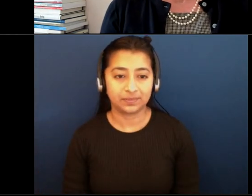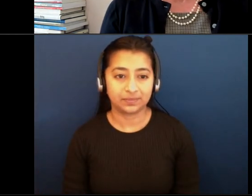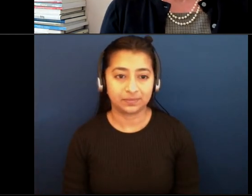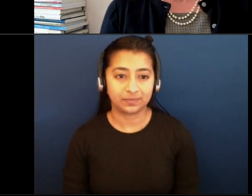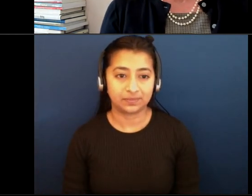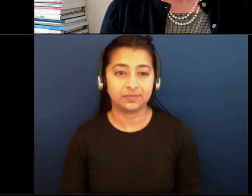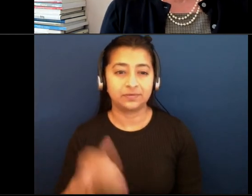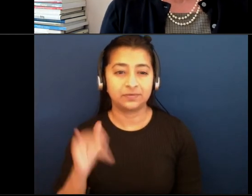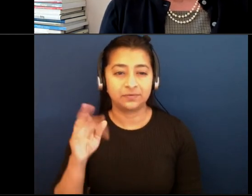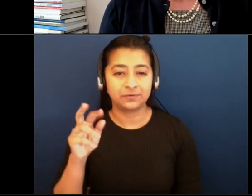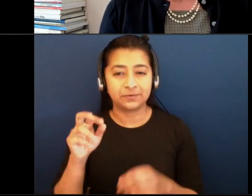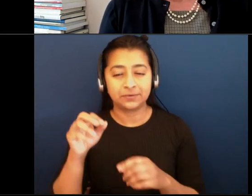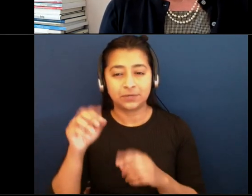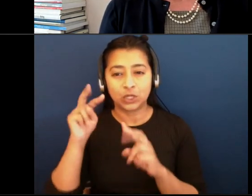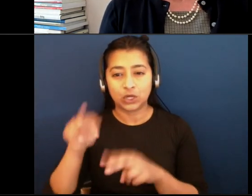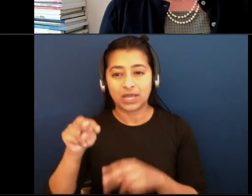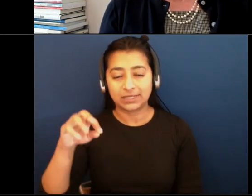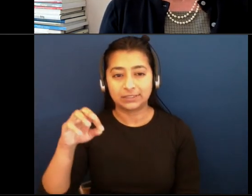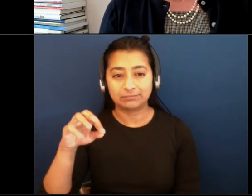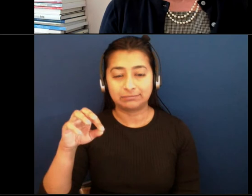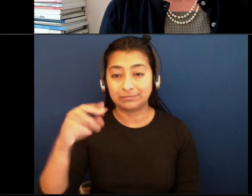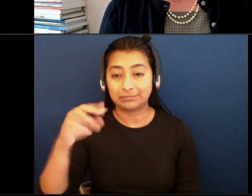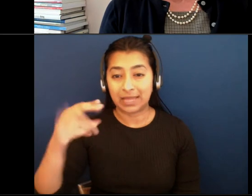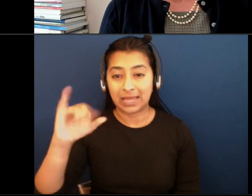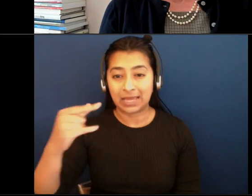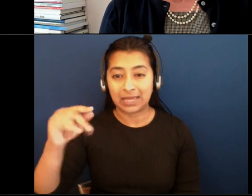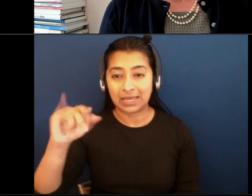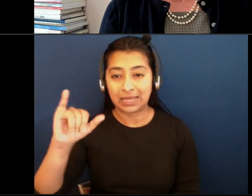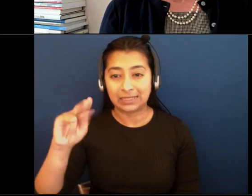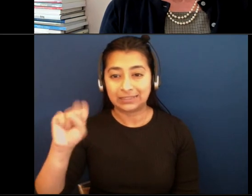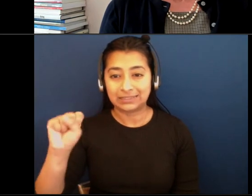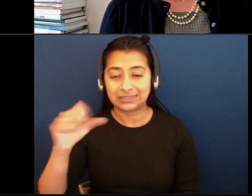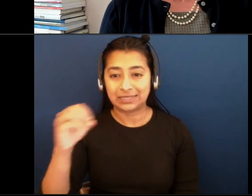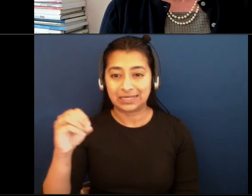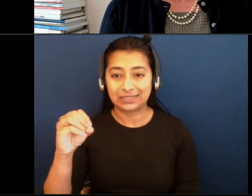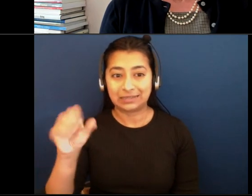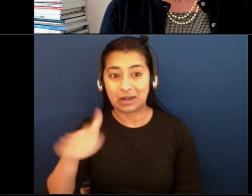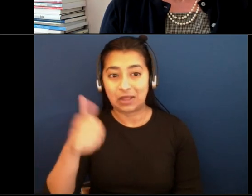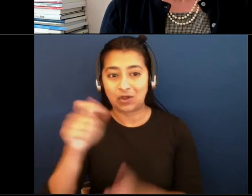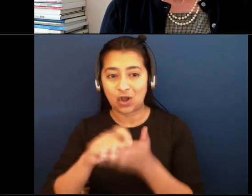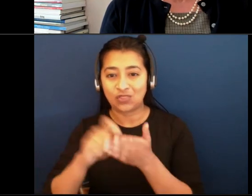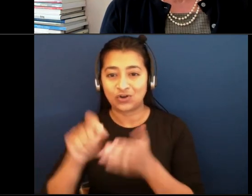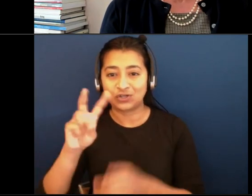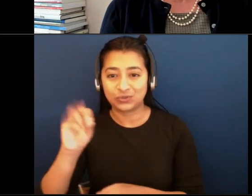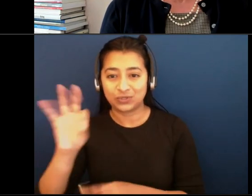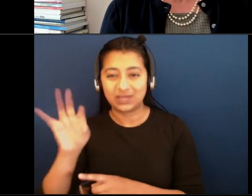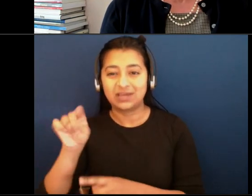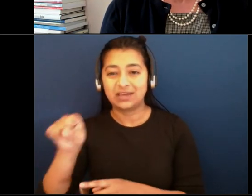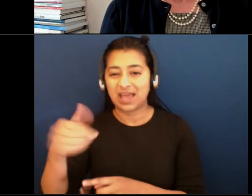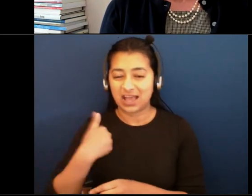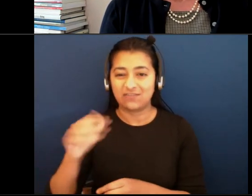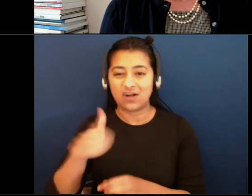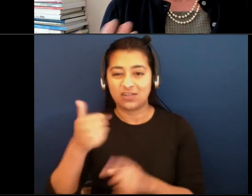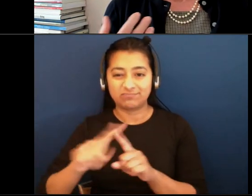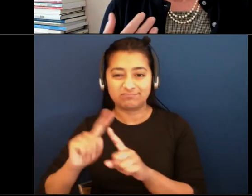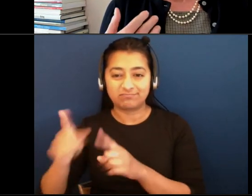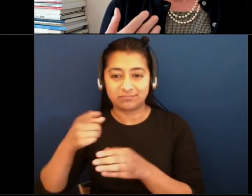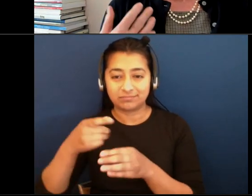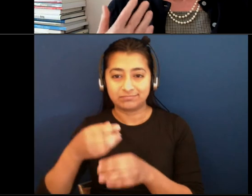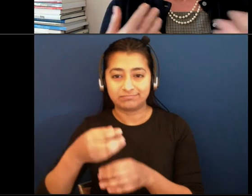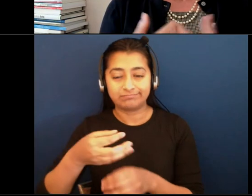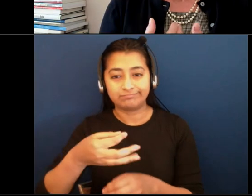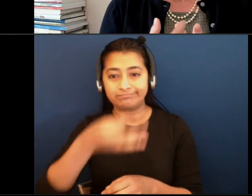Tchaikovsky-Higgins 2009, it's really recognizing that in these projects, there's lots of different kinds of expertise. And,